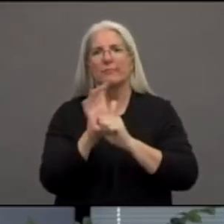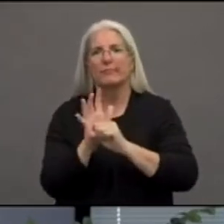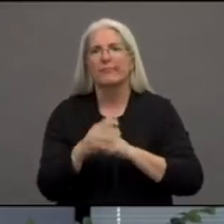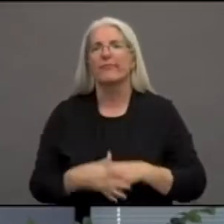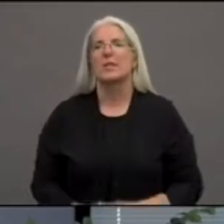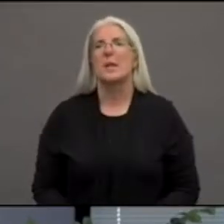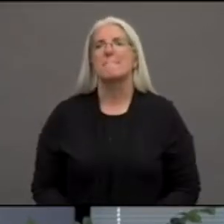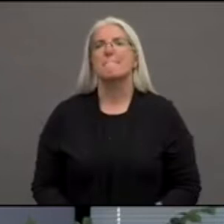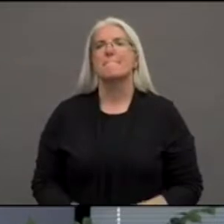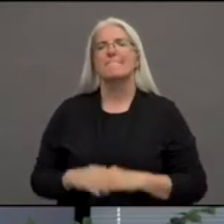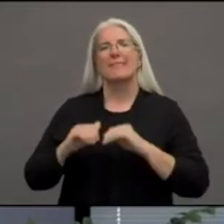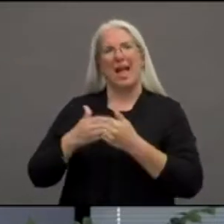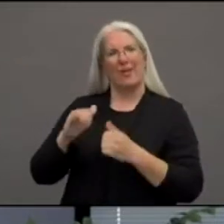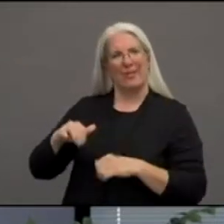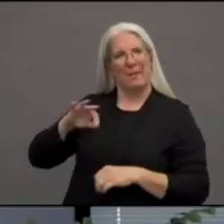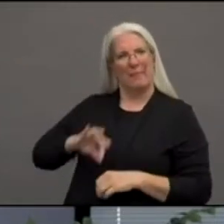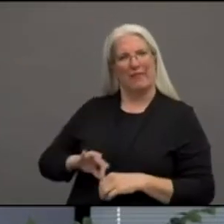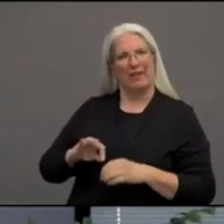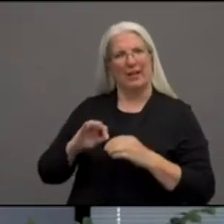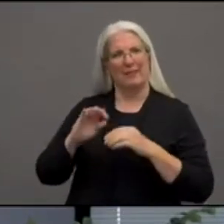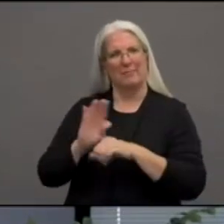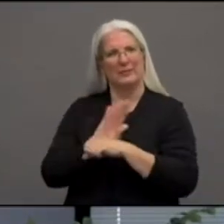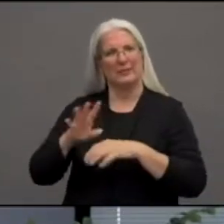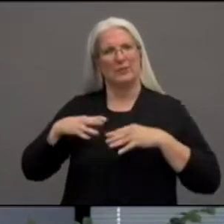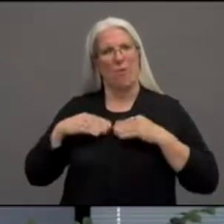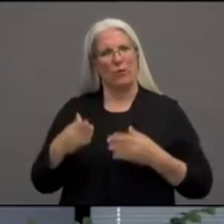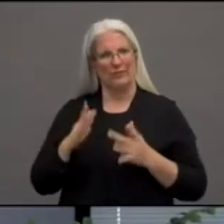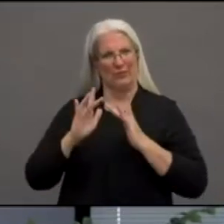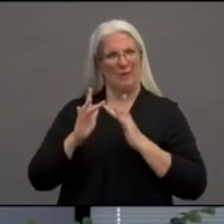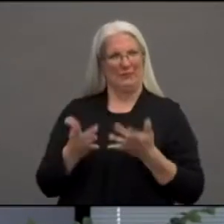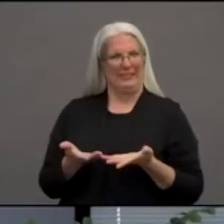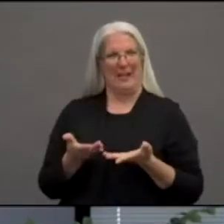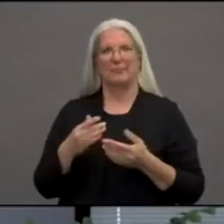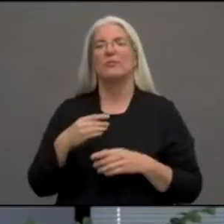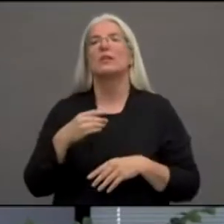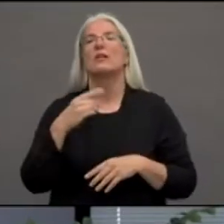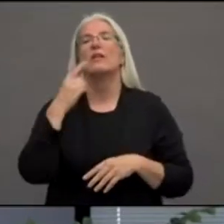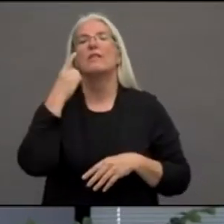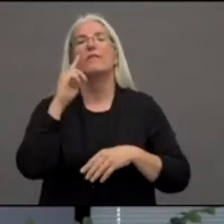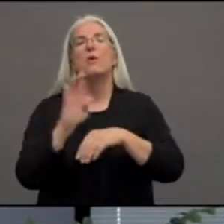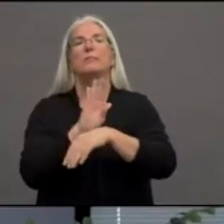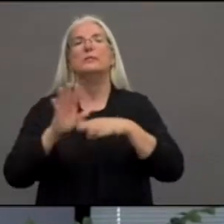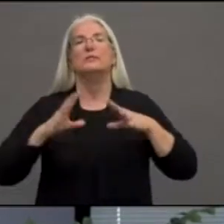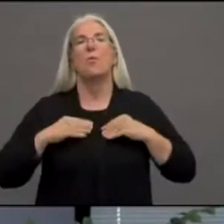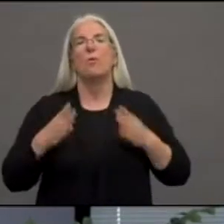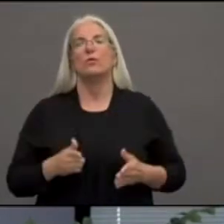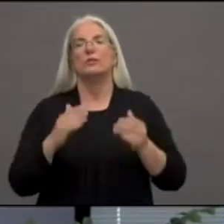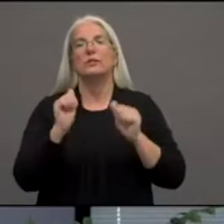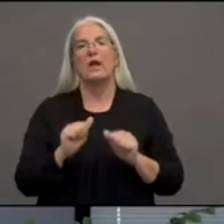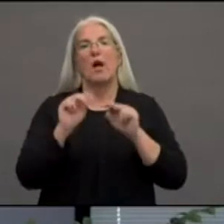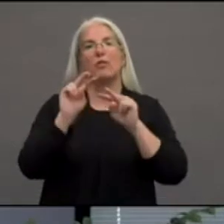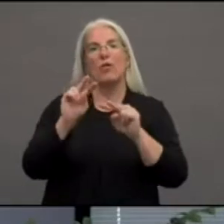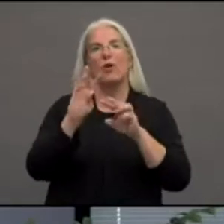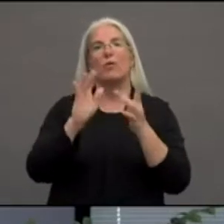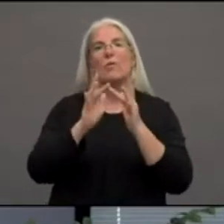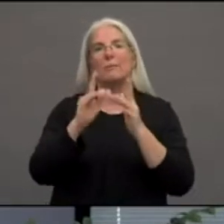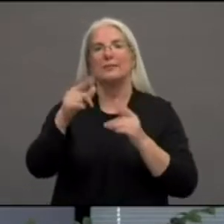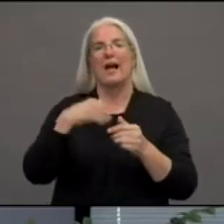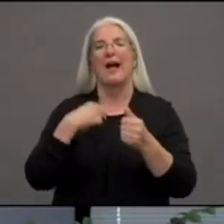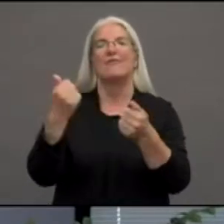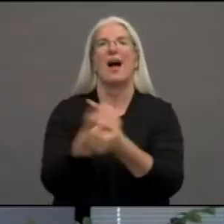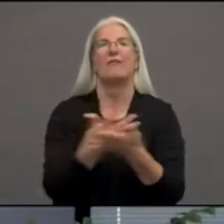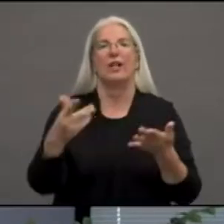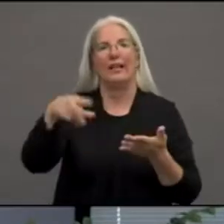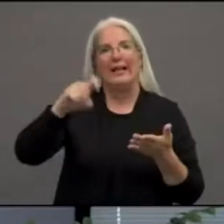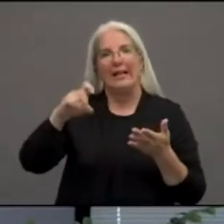Clara County? So for businesses operating in Santa Clara County, this website contains everything they need to know to understand what's open, how to